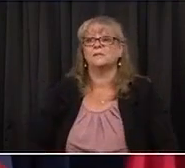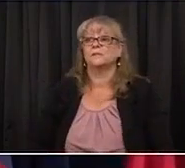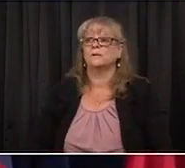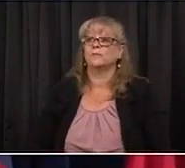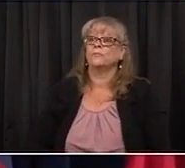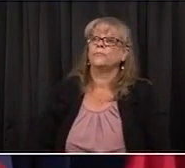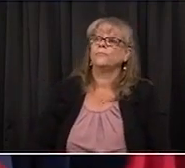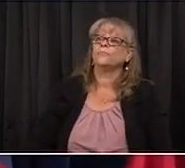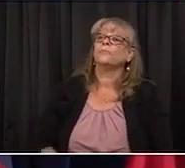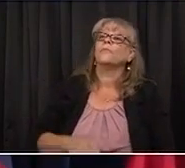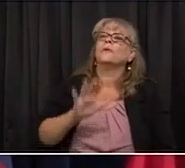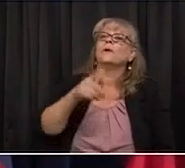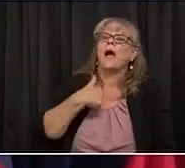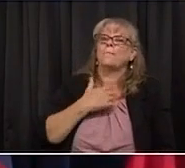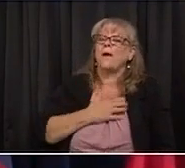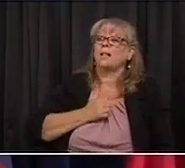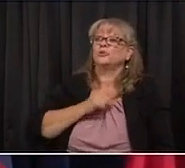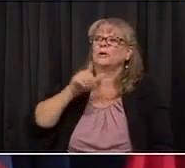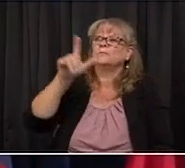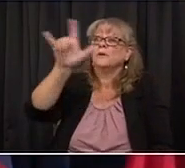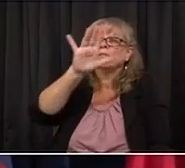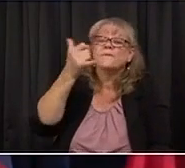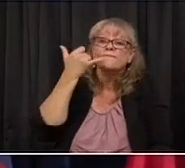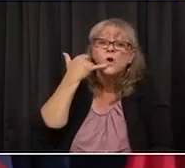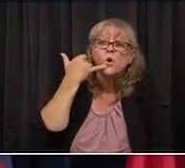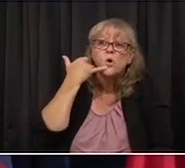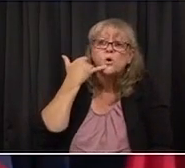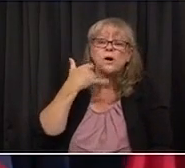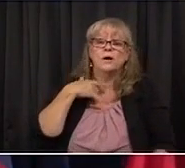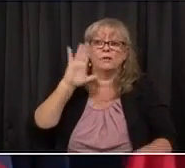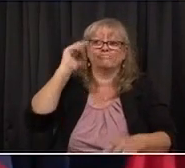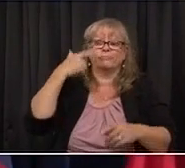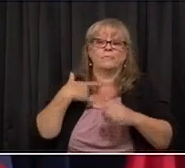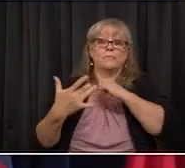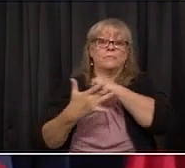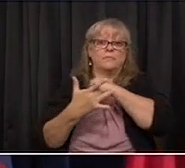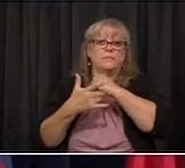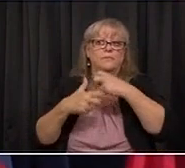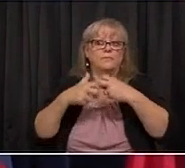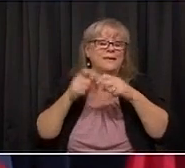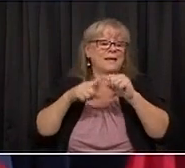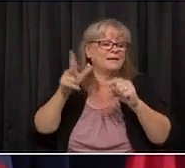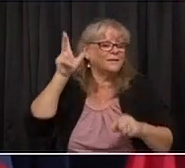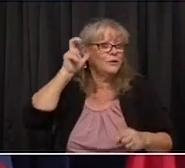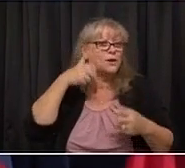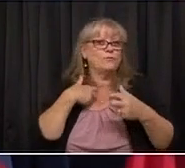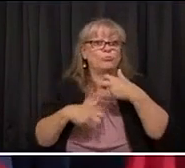today. Faith Miller said, and I think David Clough also. They talk about